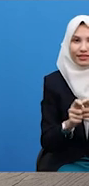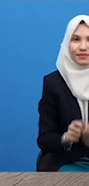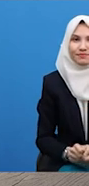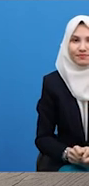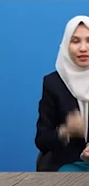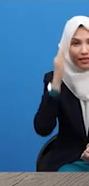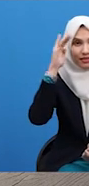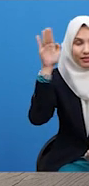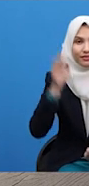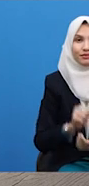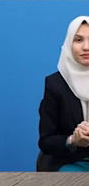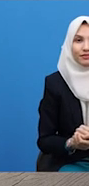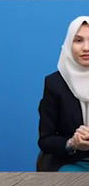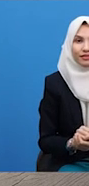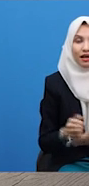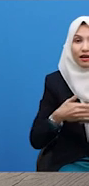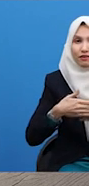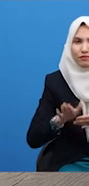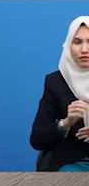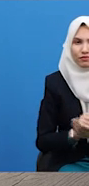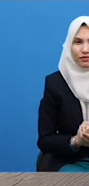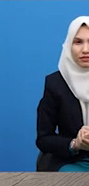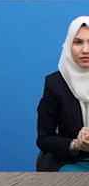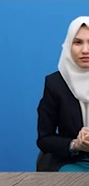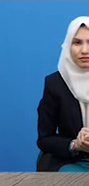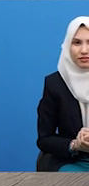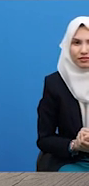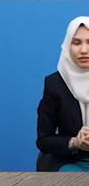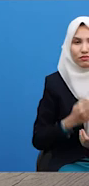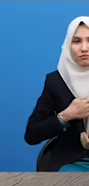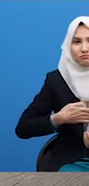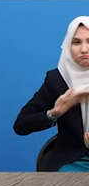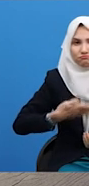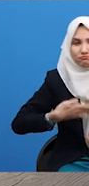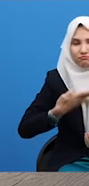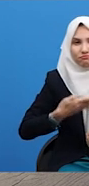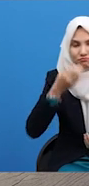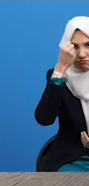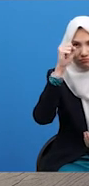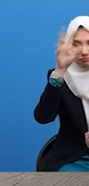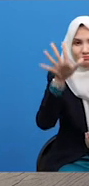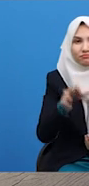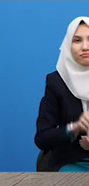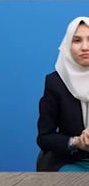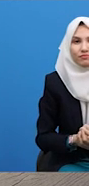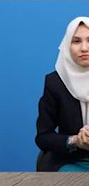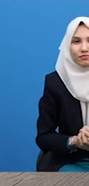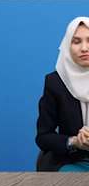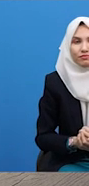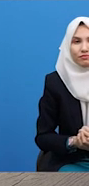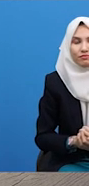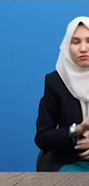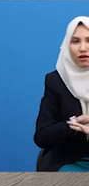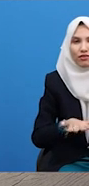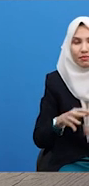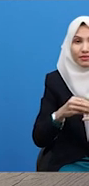Dear Miss Aina, after further consideration, we are sorry to inform you that you have not been selected